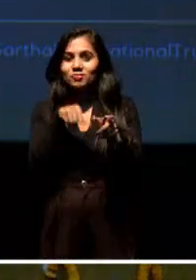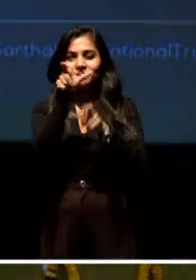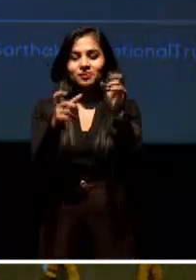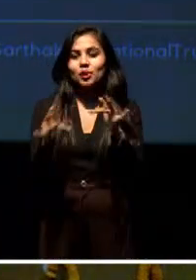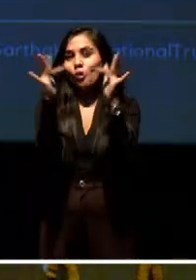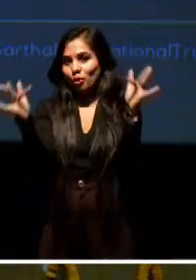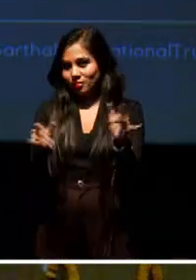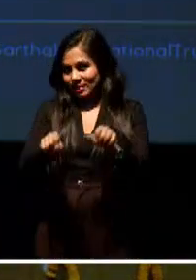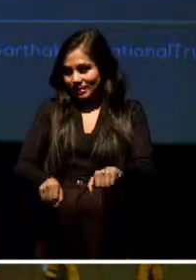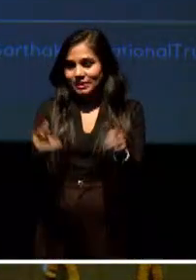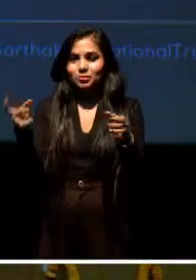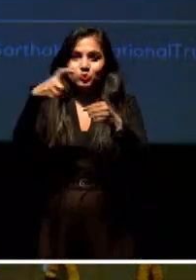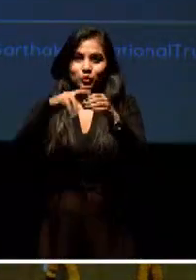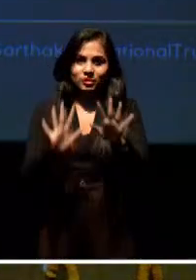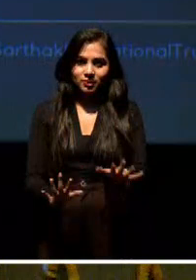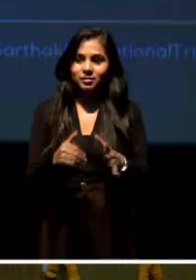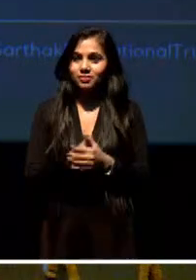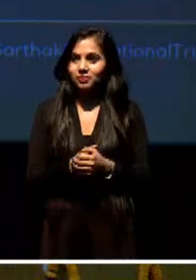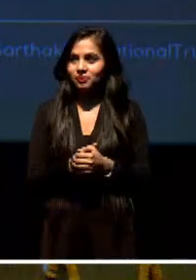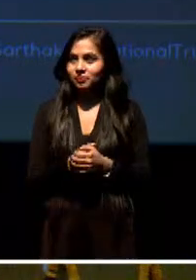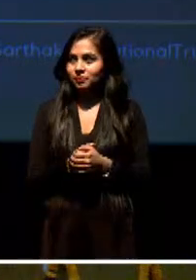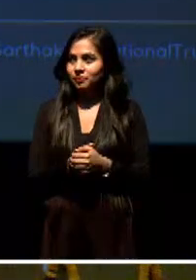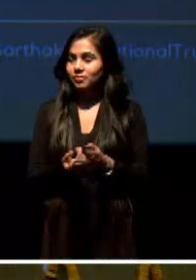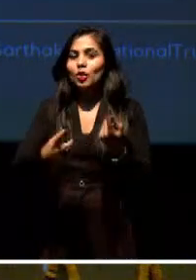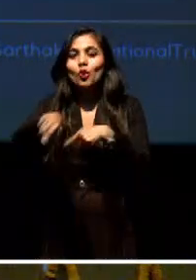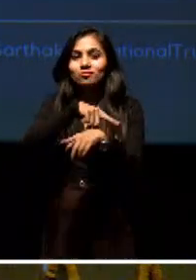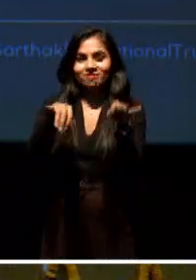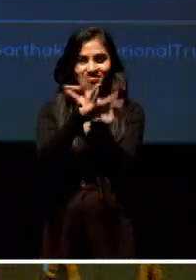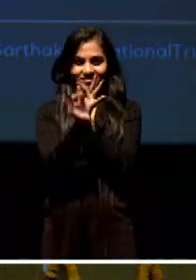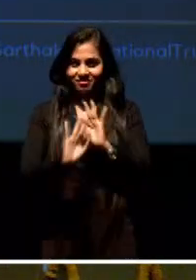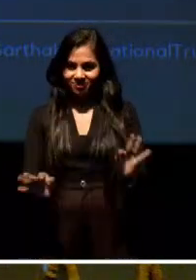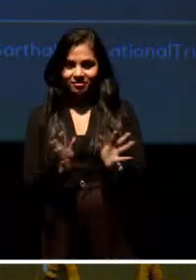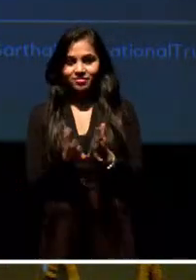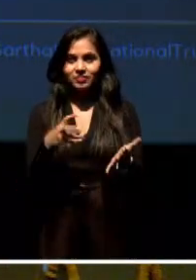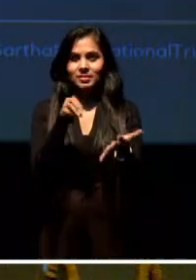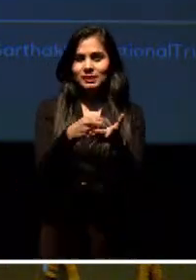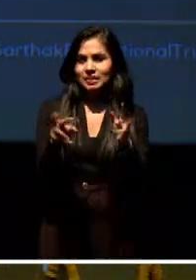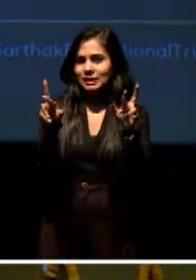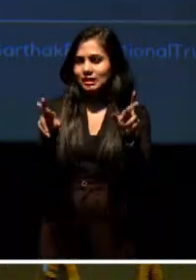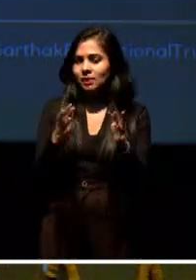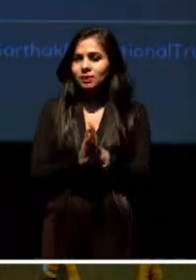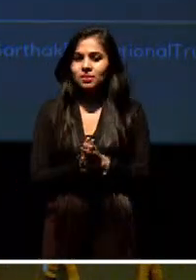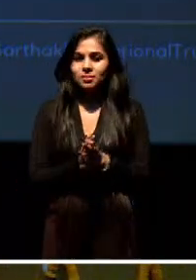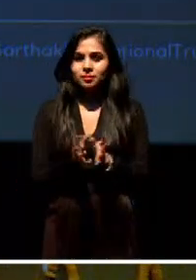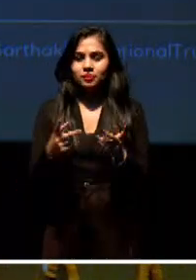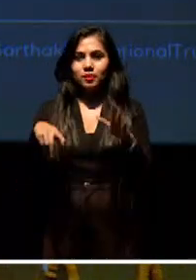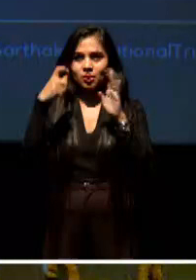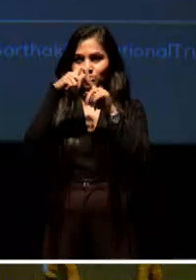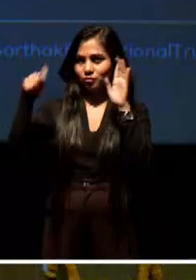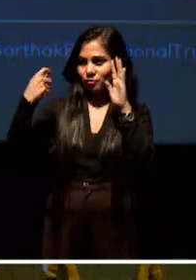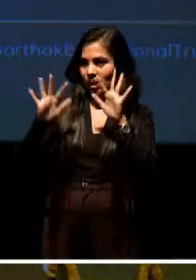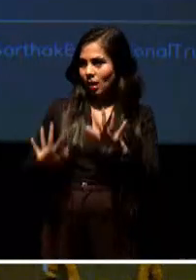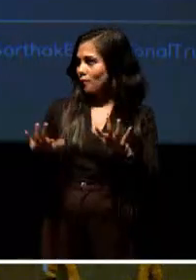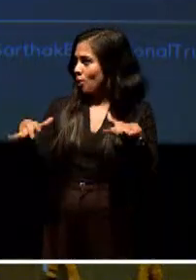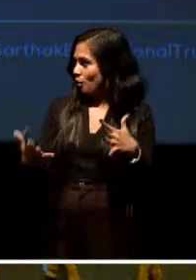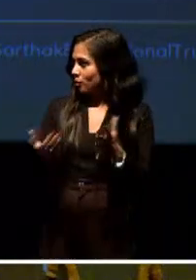online. So be ready with that. I guess we can project them here or